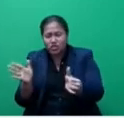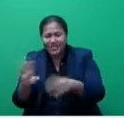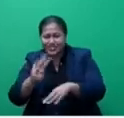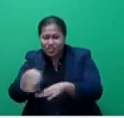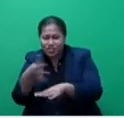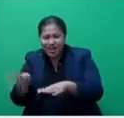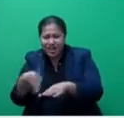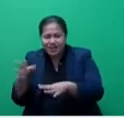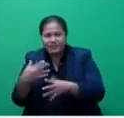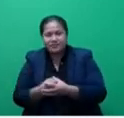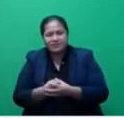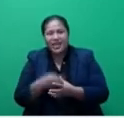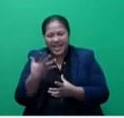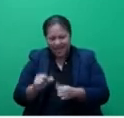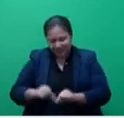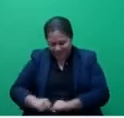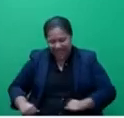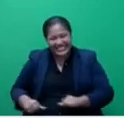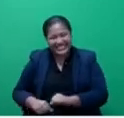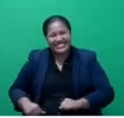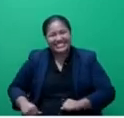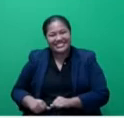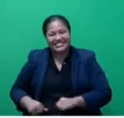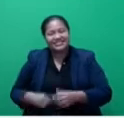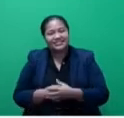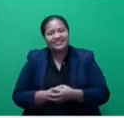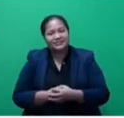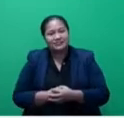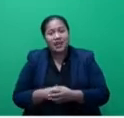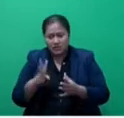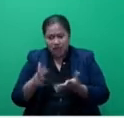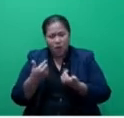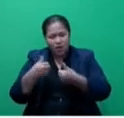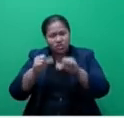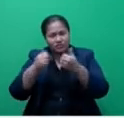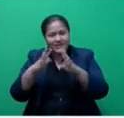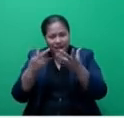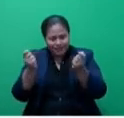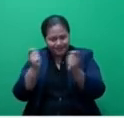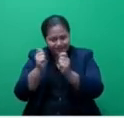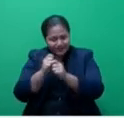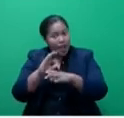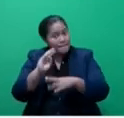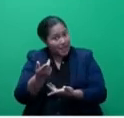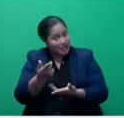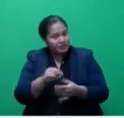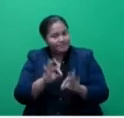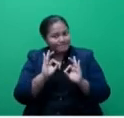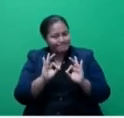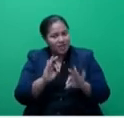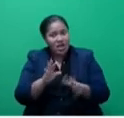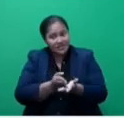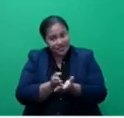dialysis subsidy, to name a few, Mr. Speaker, sir. The achievements are commended, but the quality of service delivery is